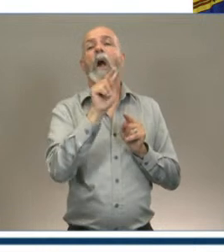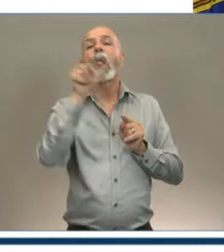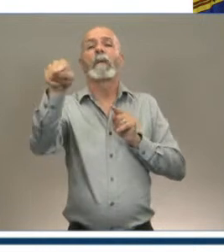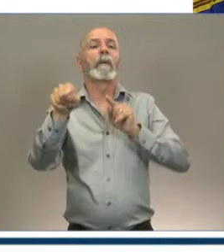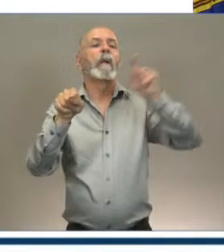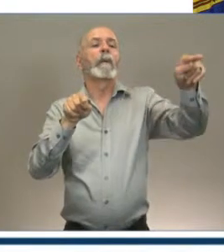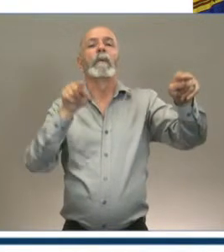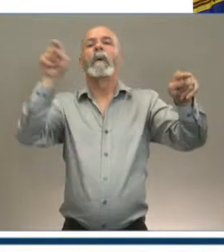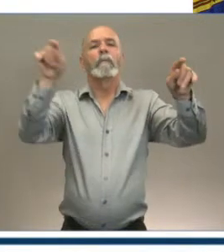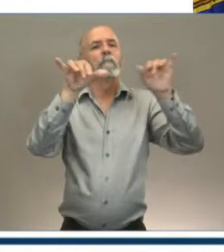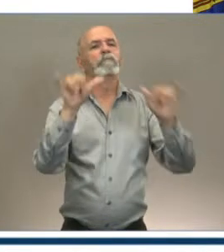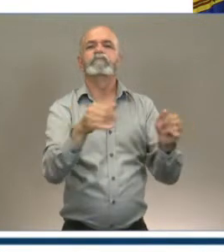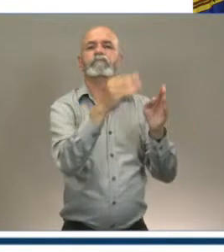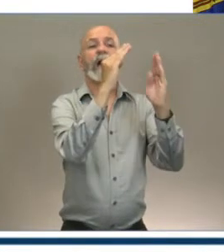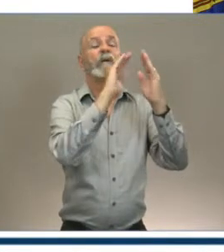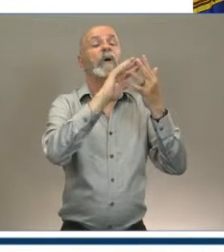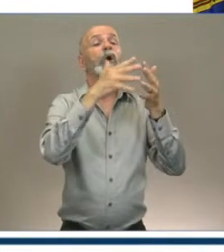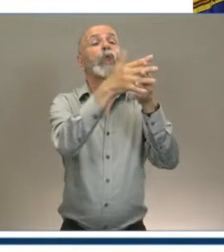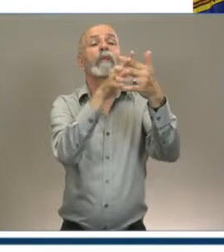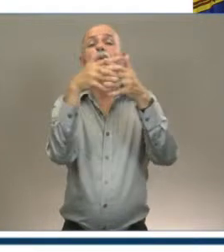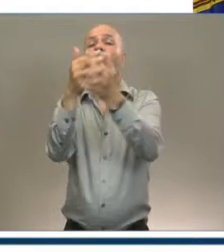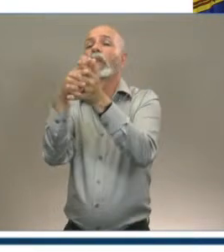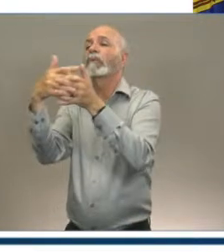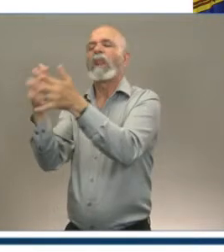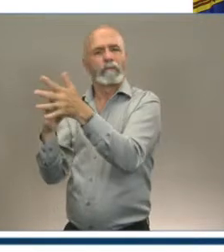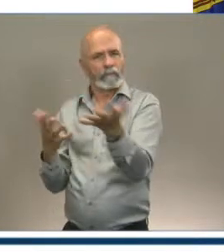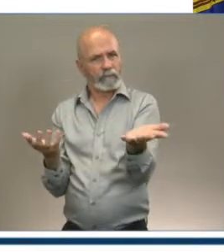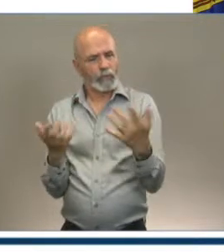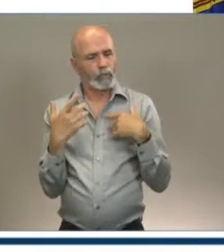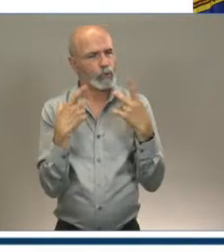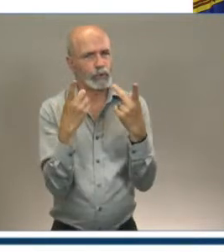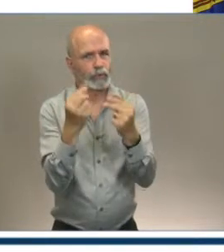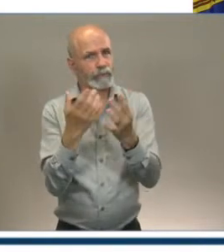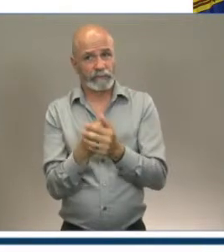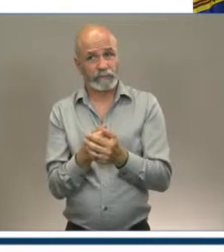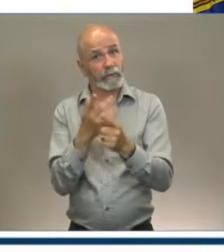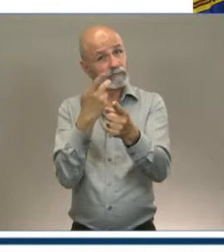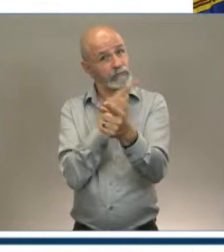I'm just wondering how the province plans to enforce,